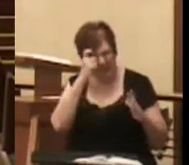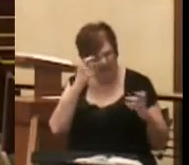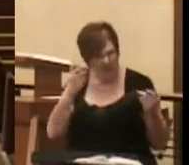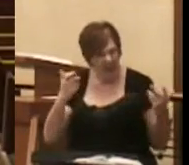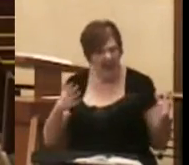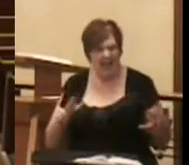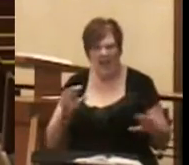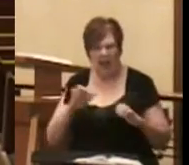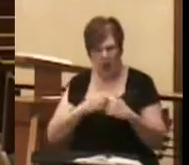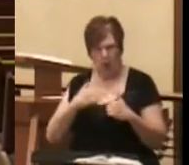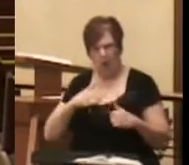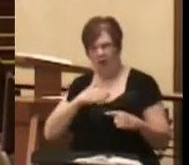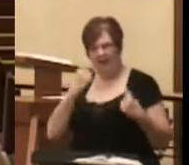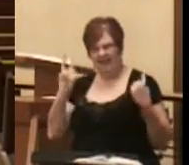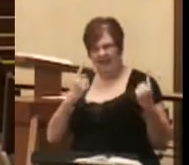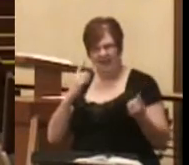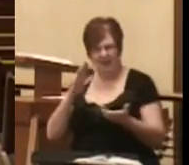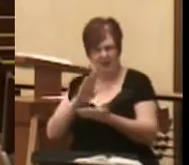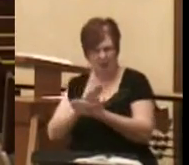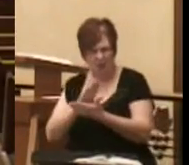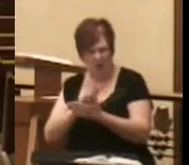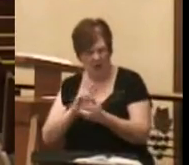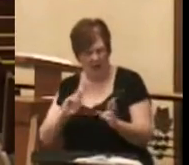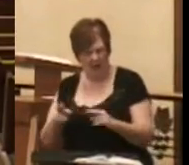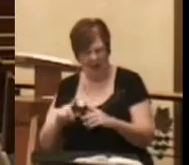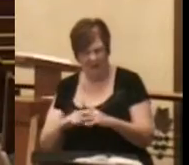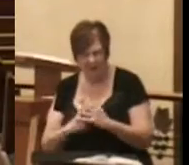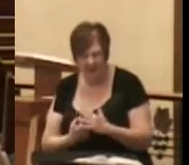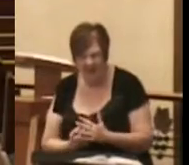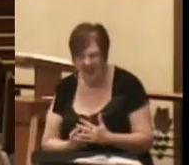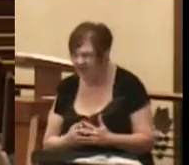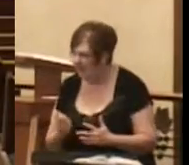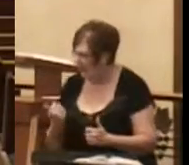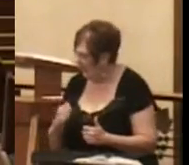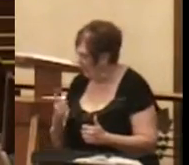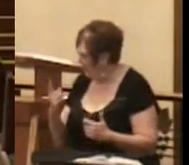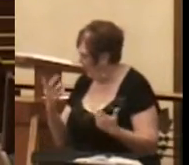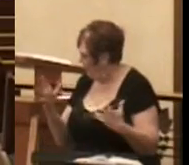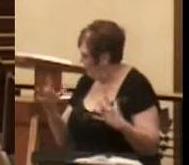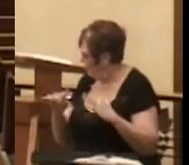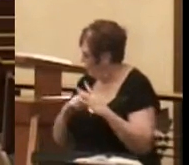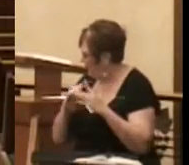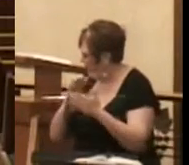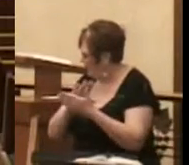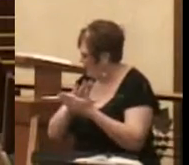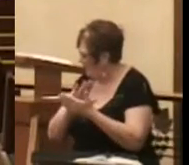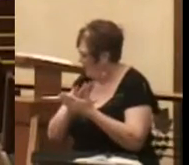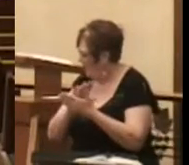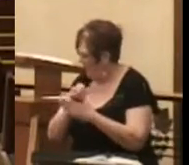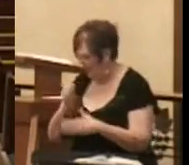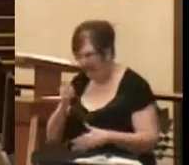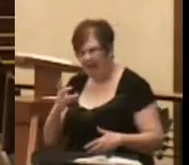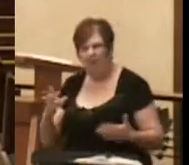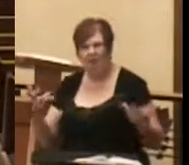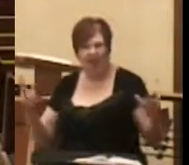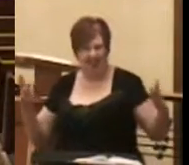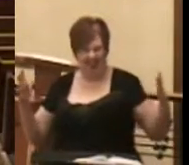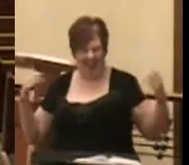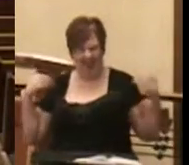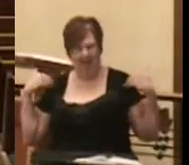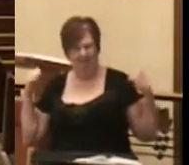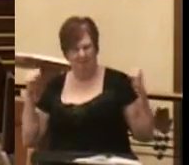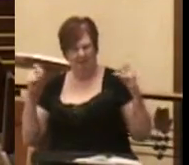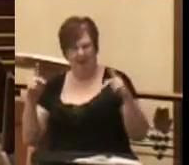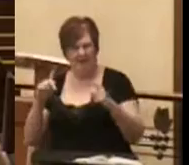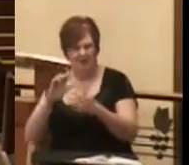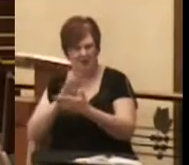how we think of it anyway. School's getting ready to start. Have any of you started school already? A few of you have. You're already going back